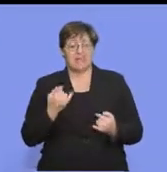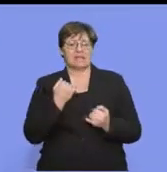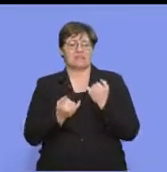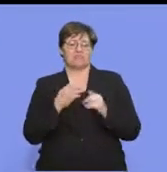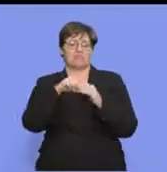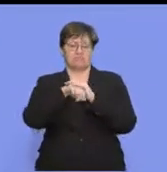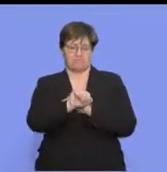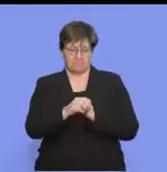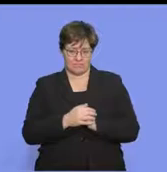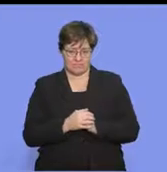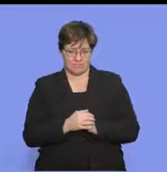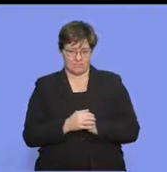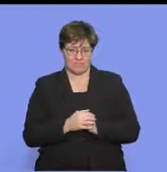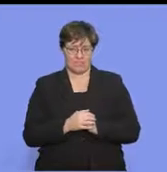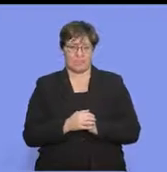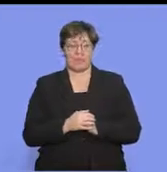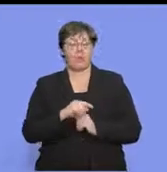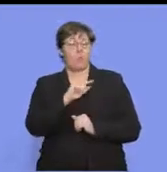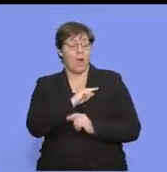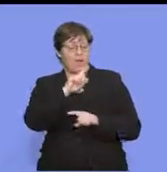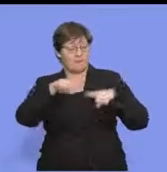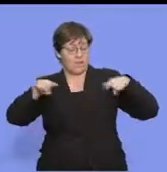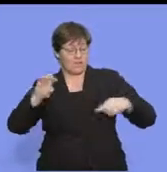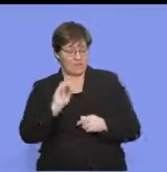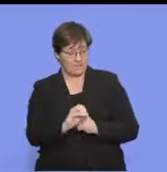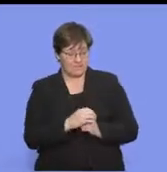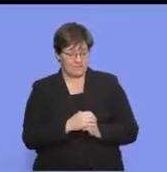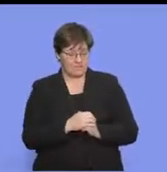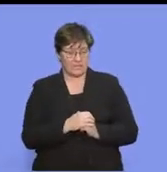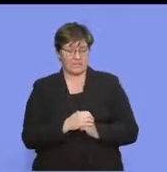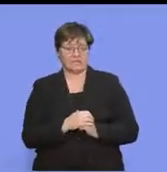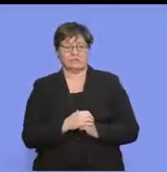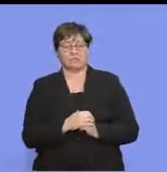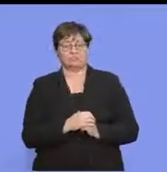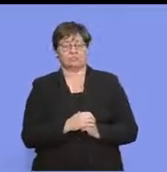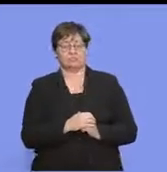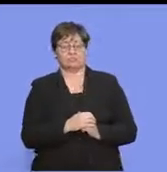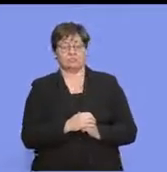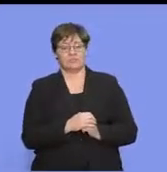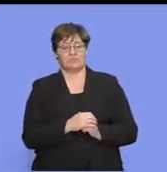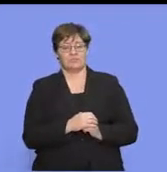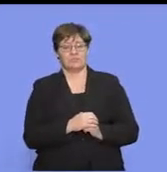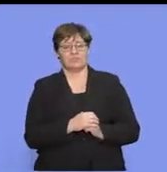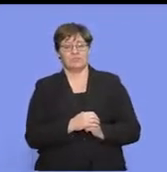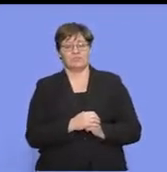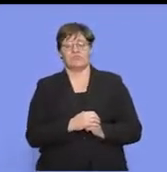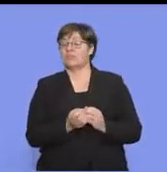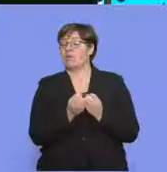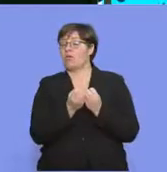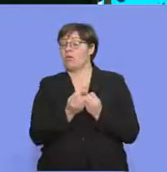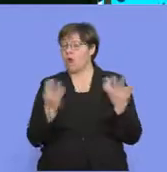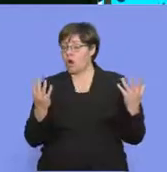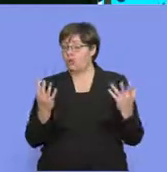reproduction. Then, because of that variation, or in that variation within a population, there's lots